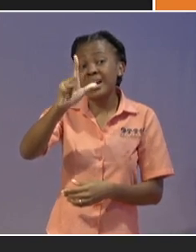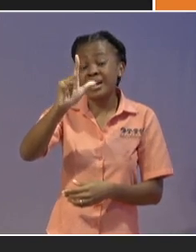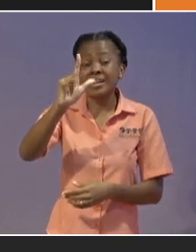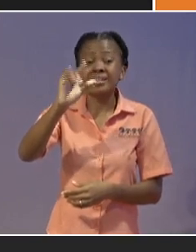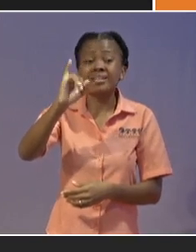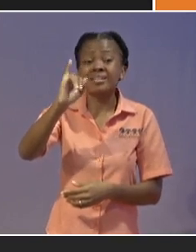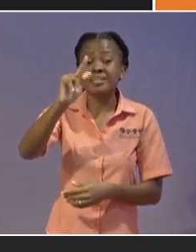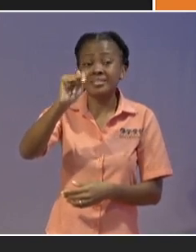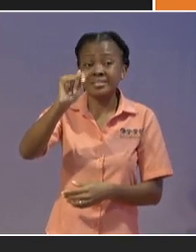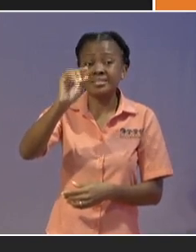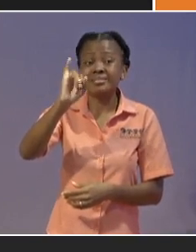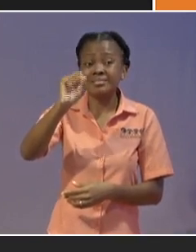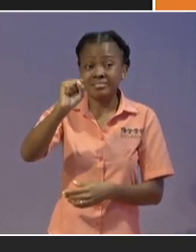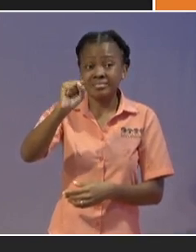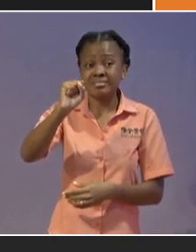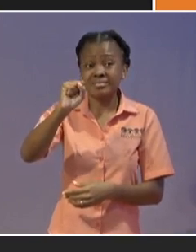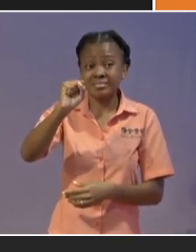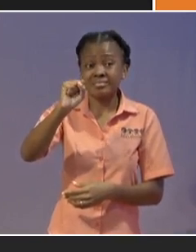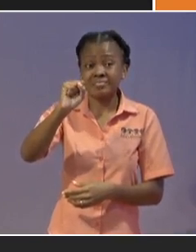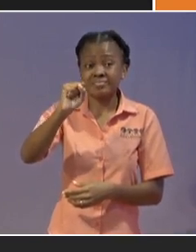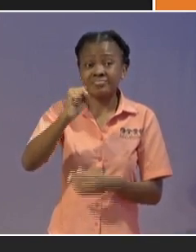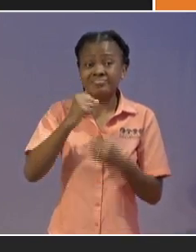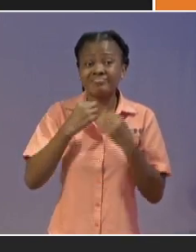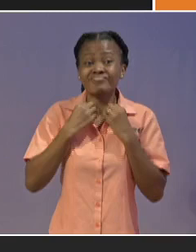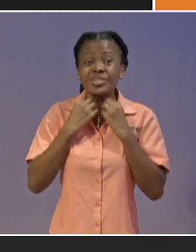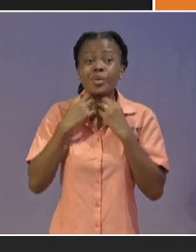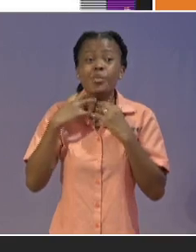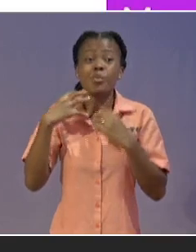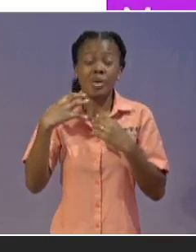major factor with Omicron. Next slide.